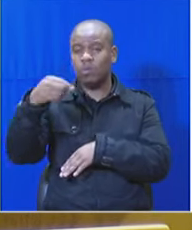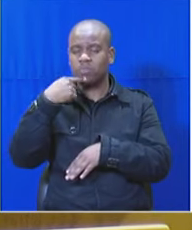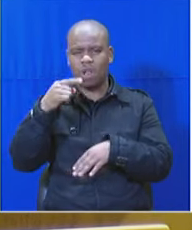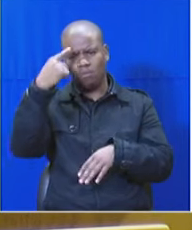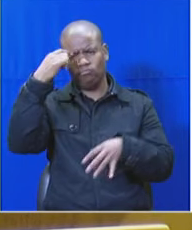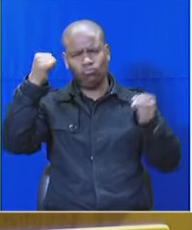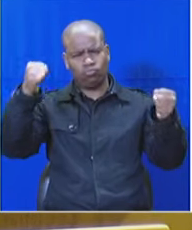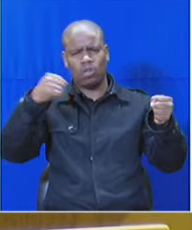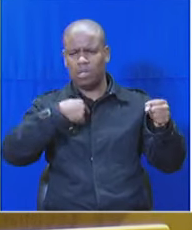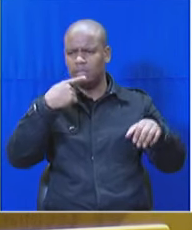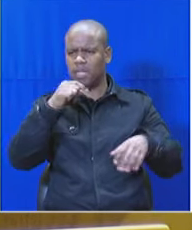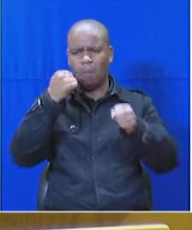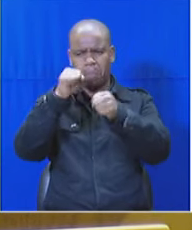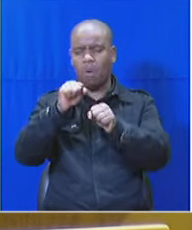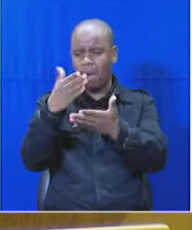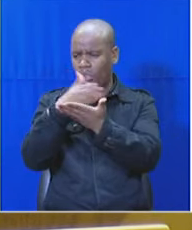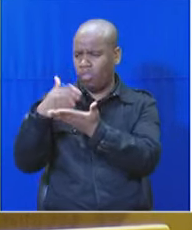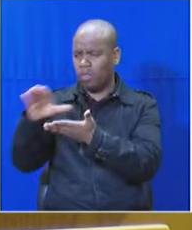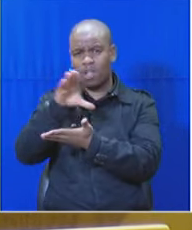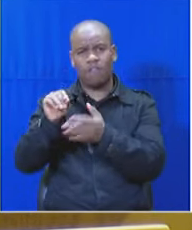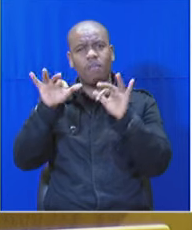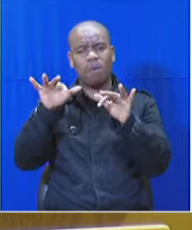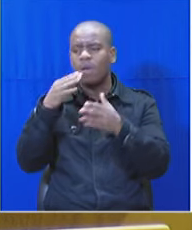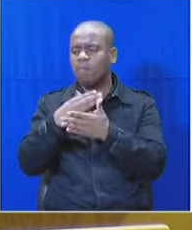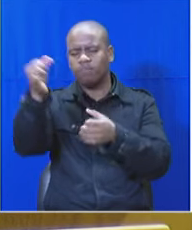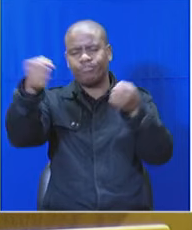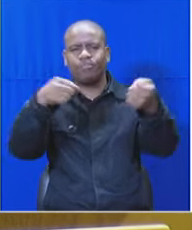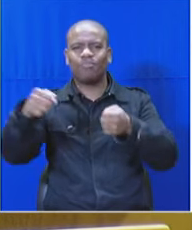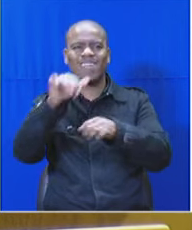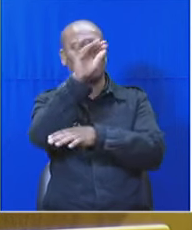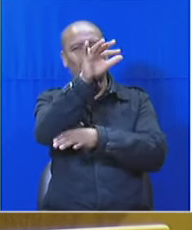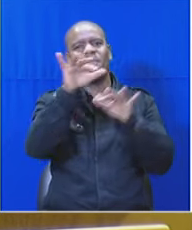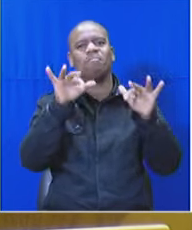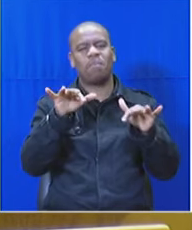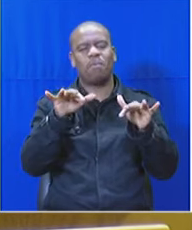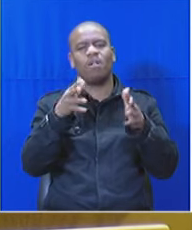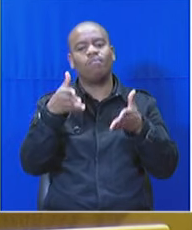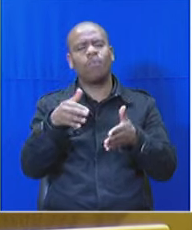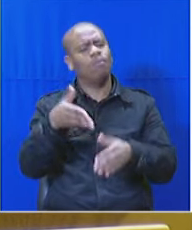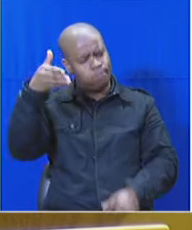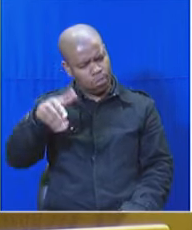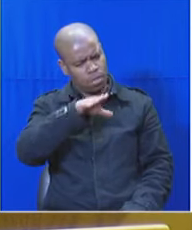can exploit without fear. There are laws in this country.